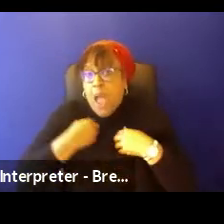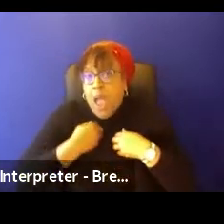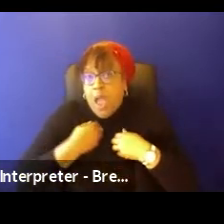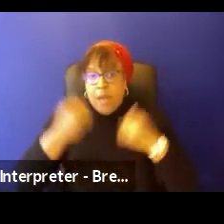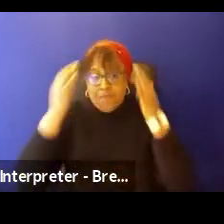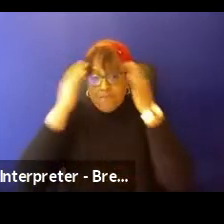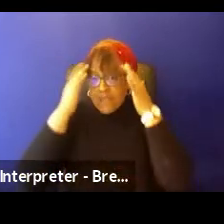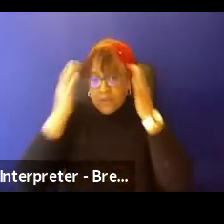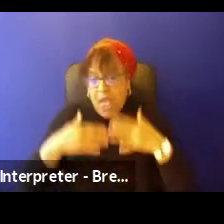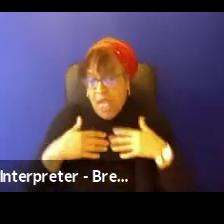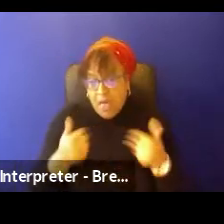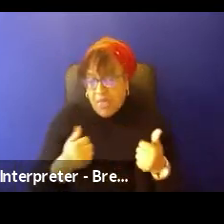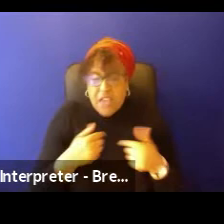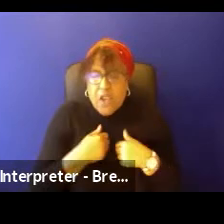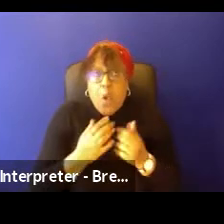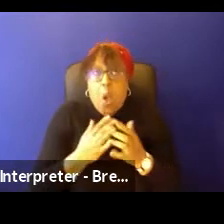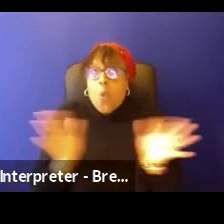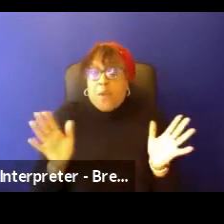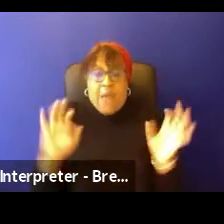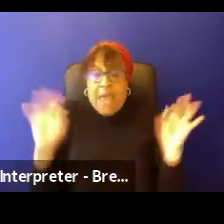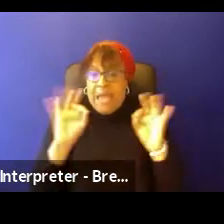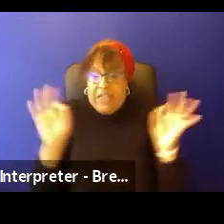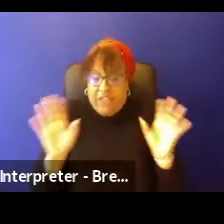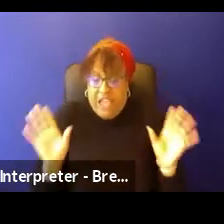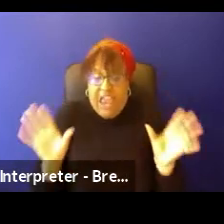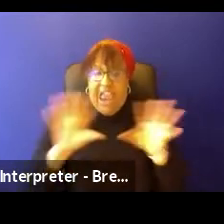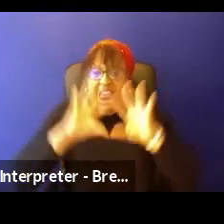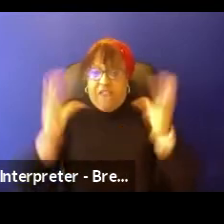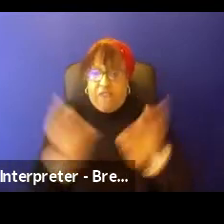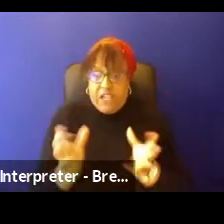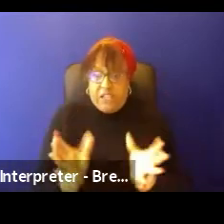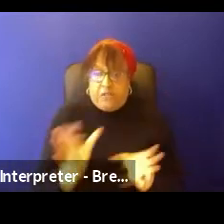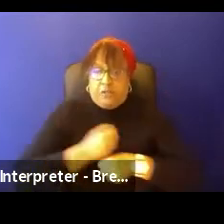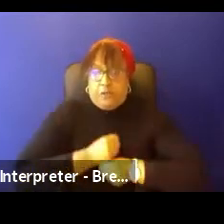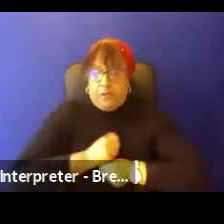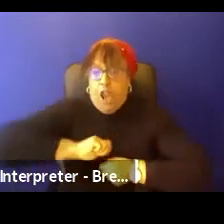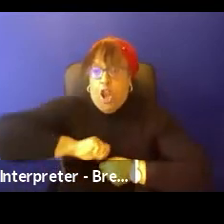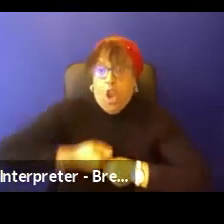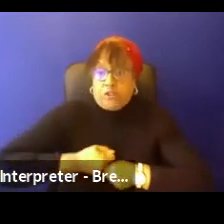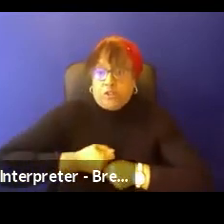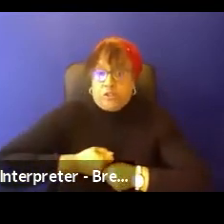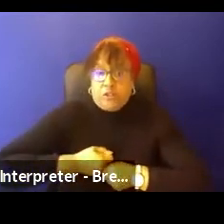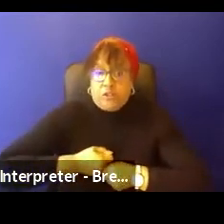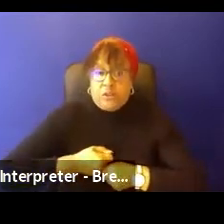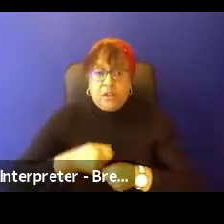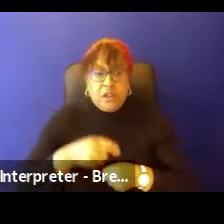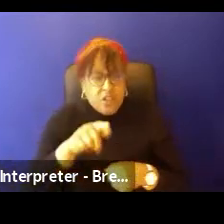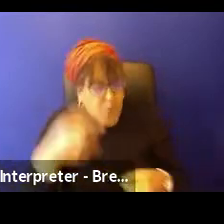about anything. Does it ever feel that talking to someone might help?